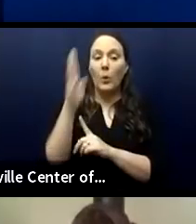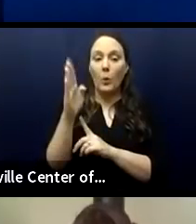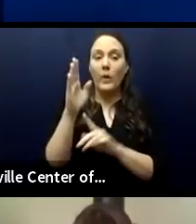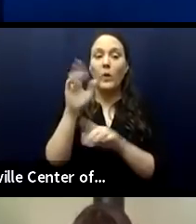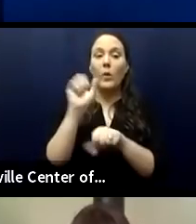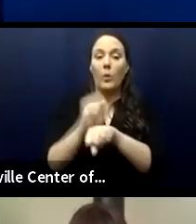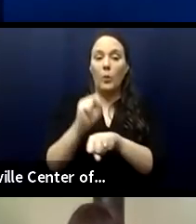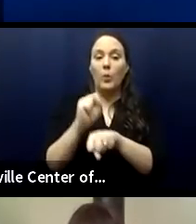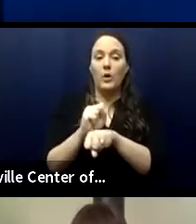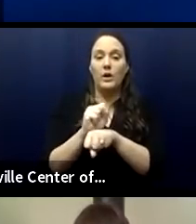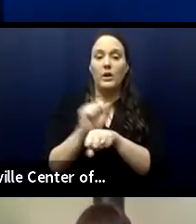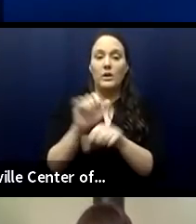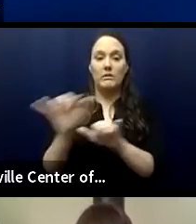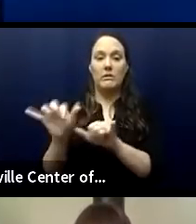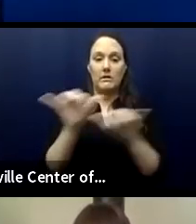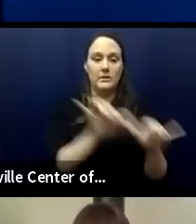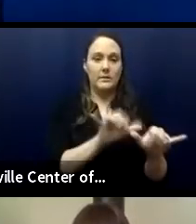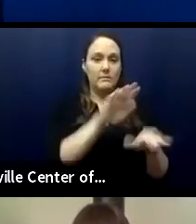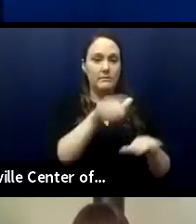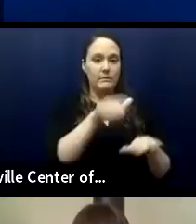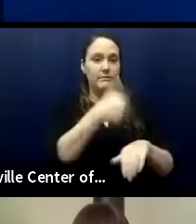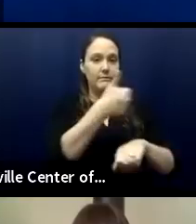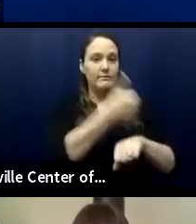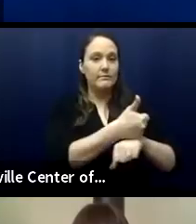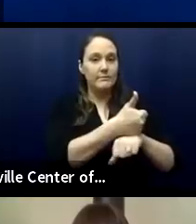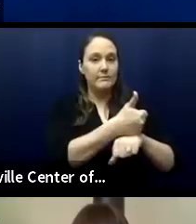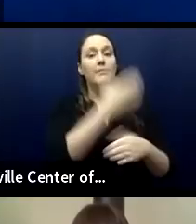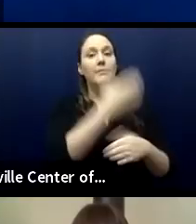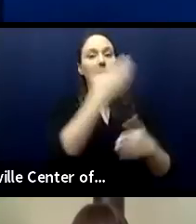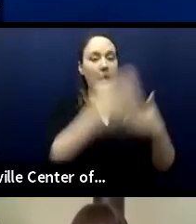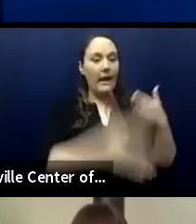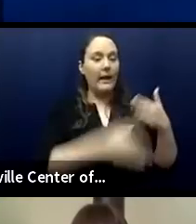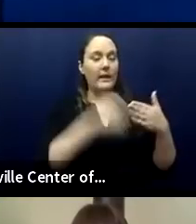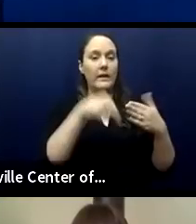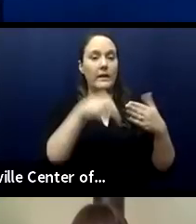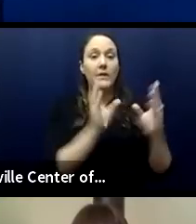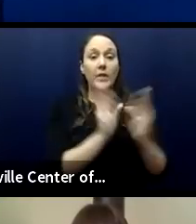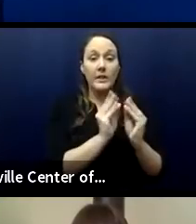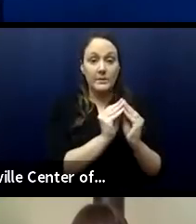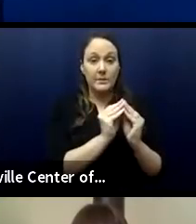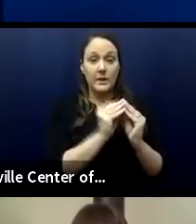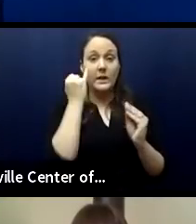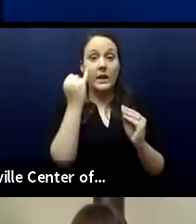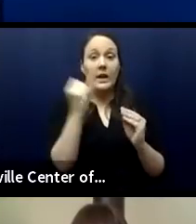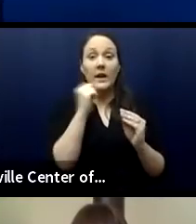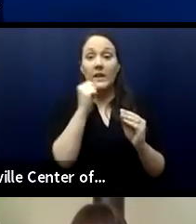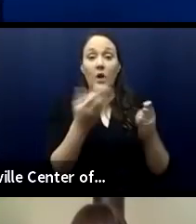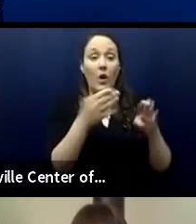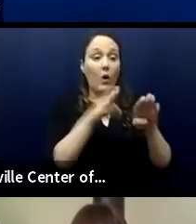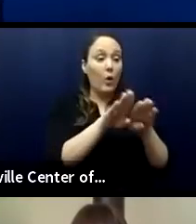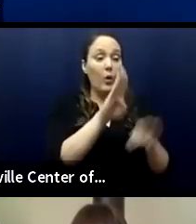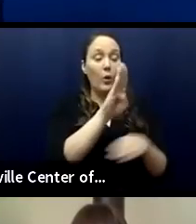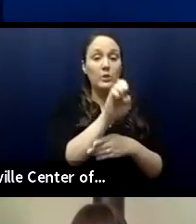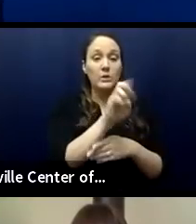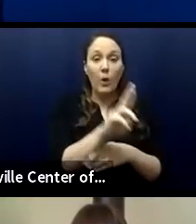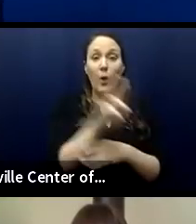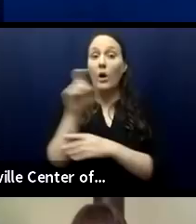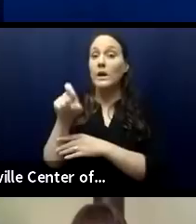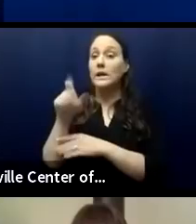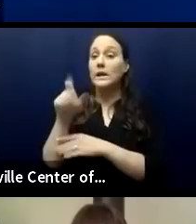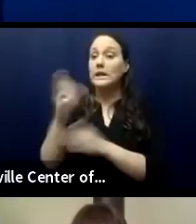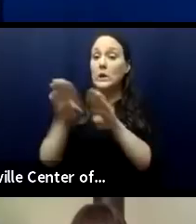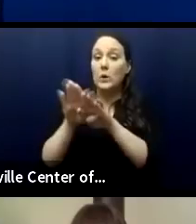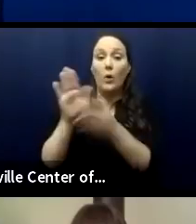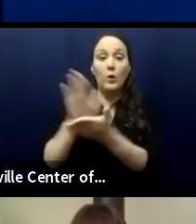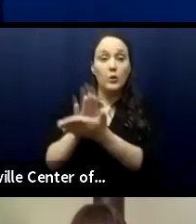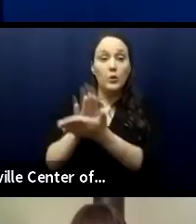as that put in place by the end of this meeting. If we're not going to close bars, we need to close the schools. If we're not going